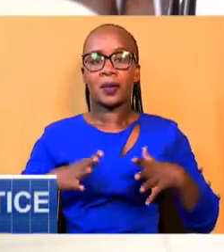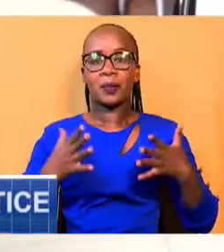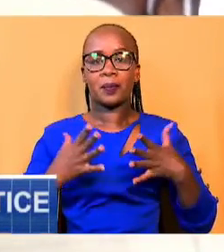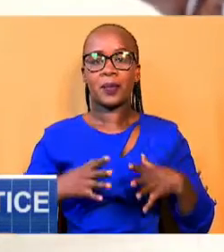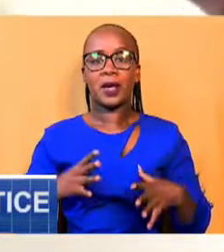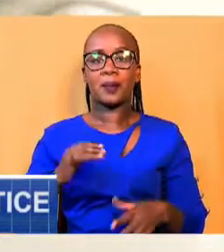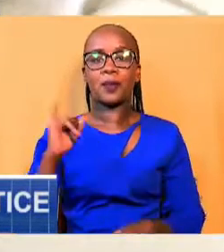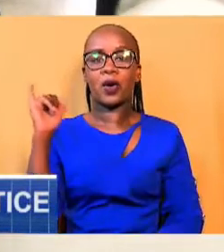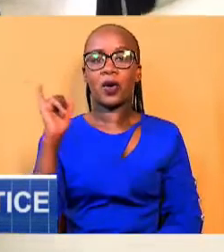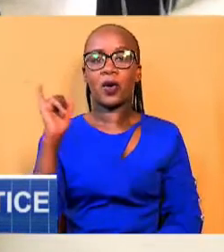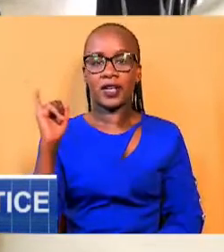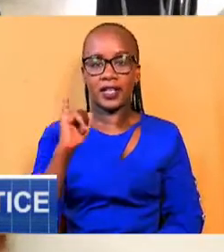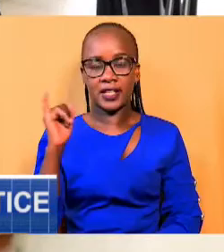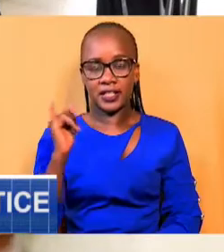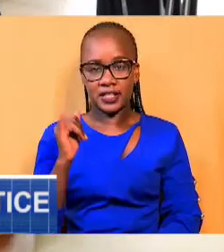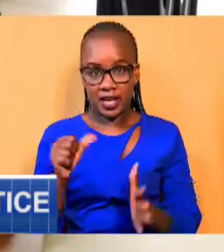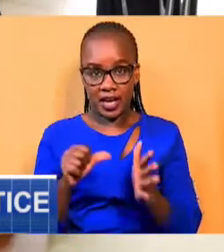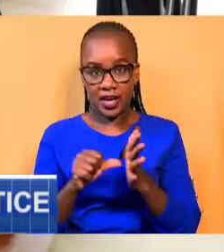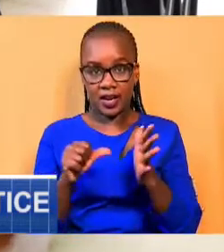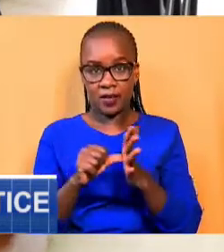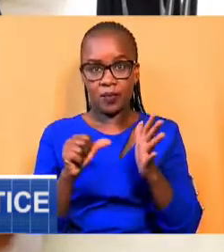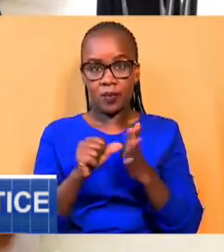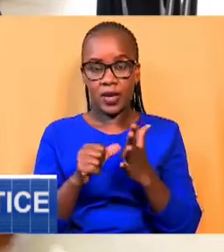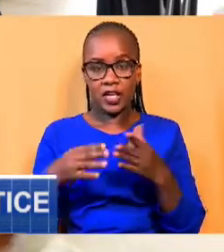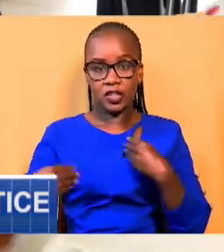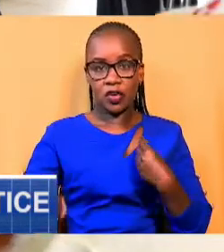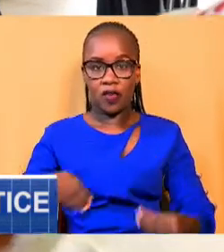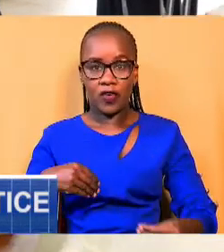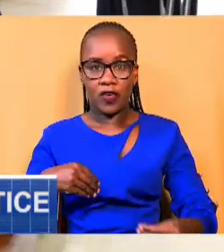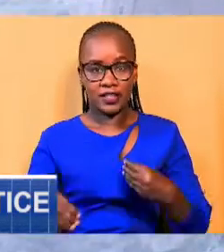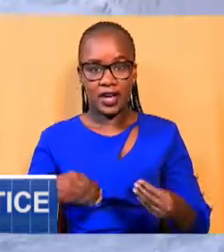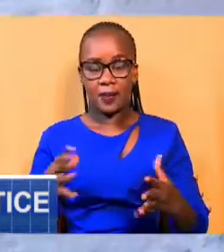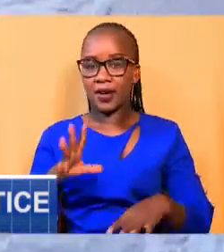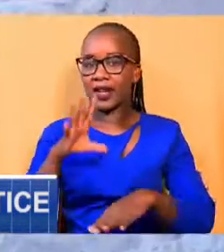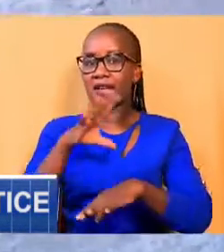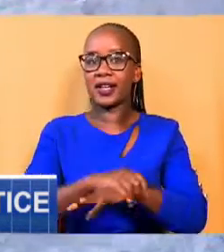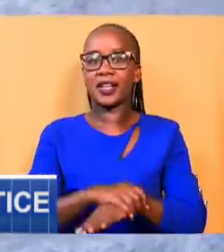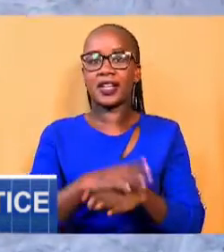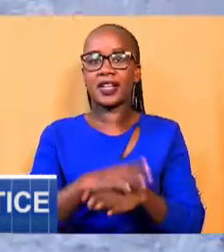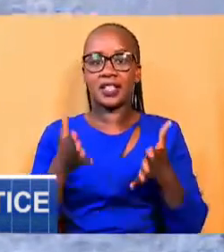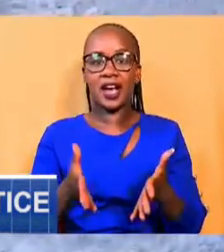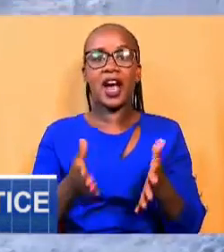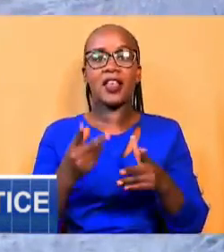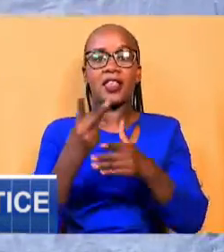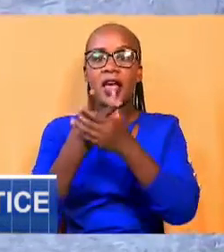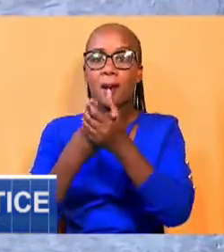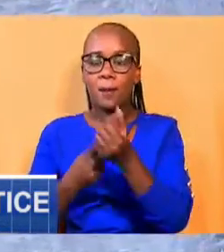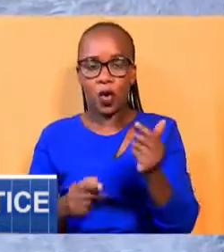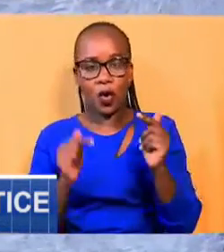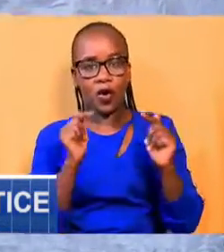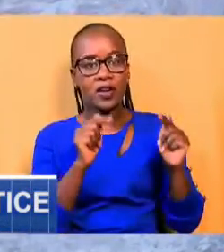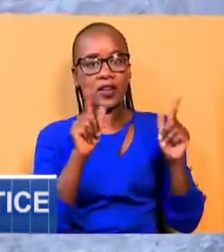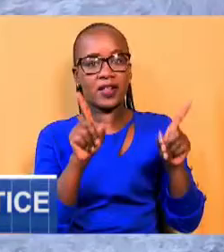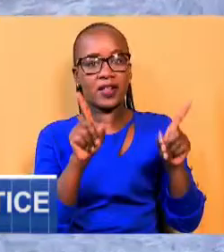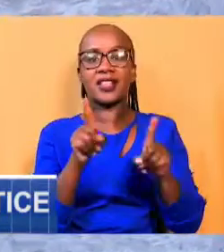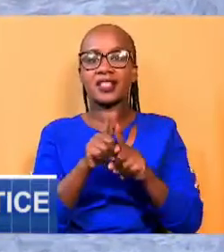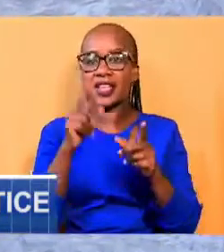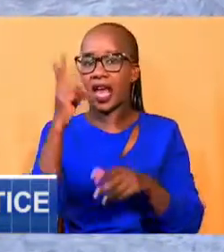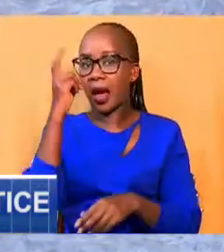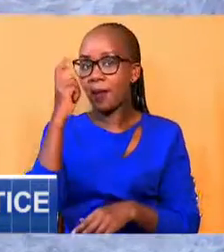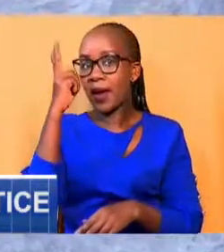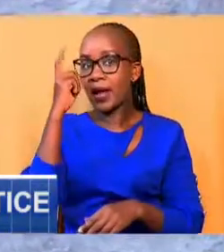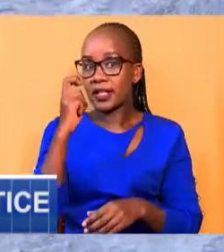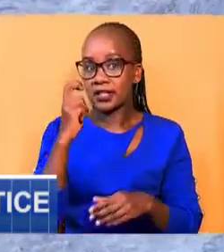People with intellectual, cognitive and developmental disabilities get involved as both victims and suspects